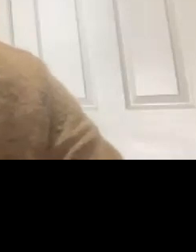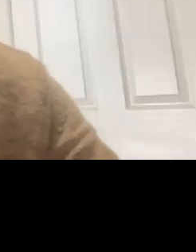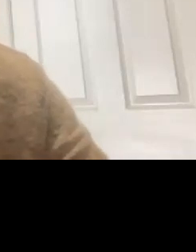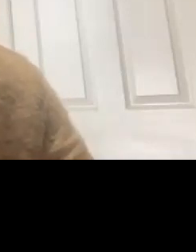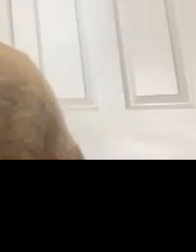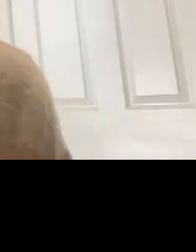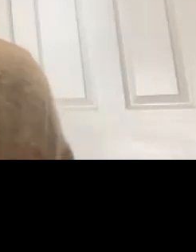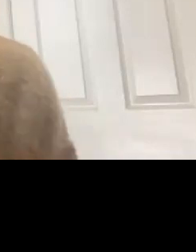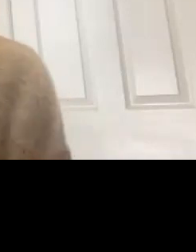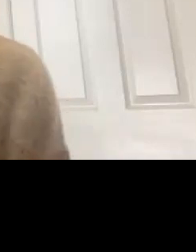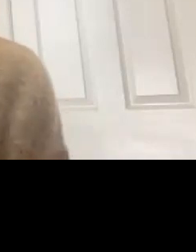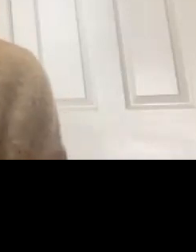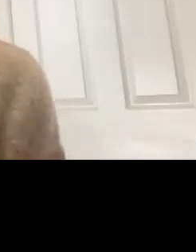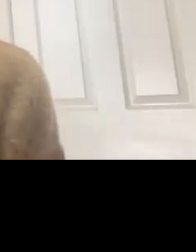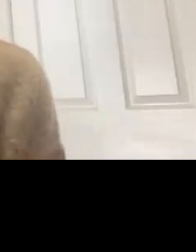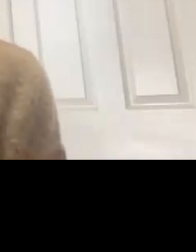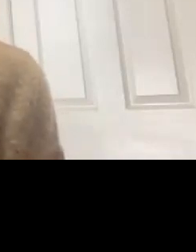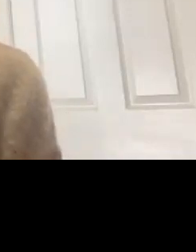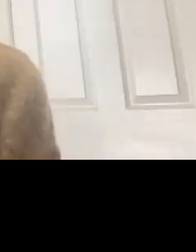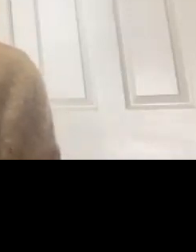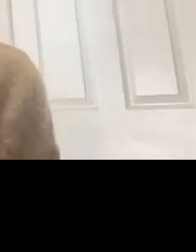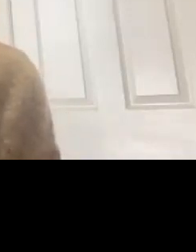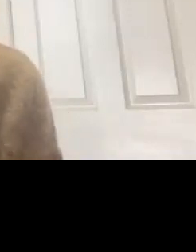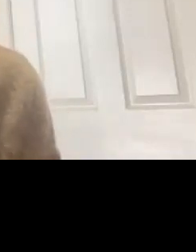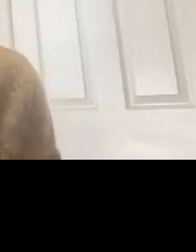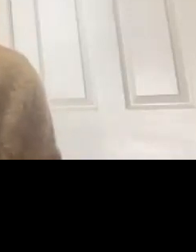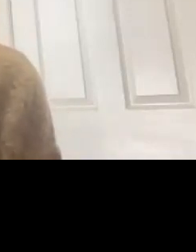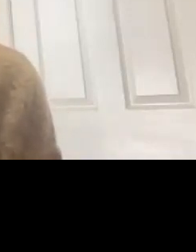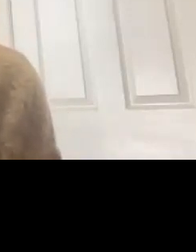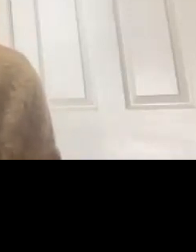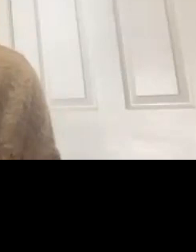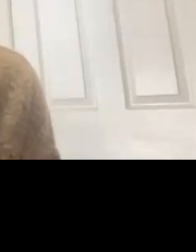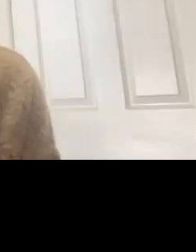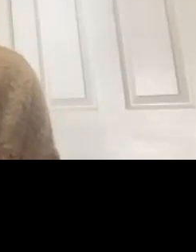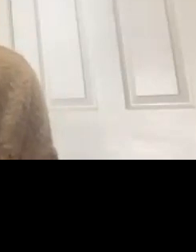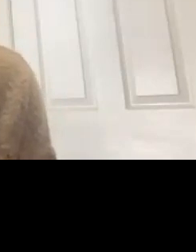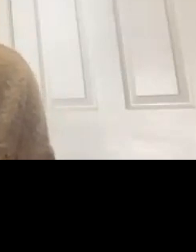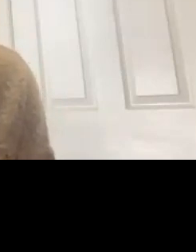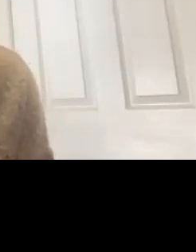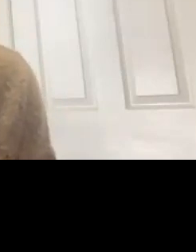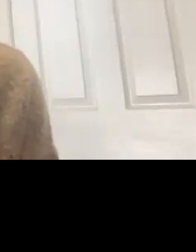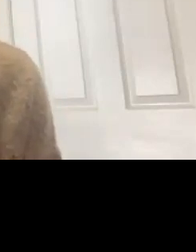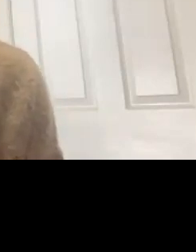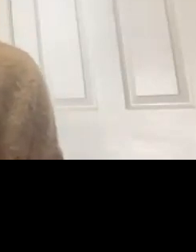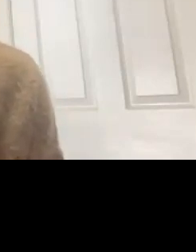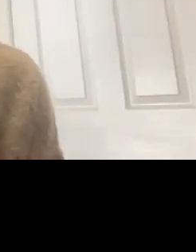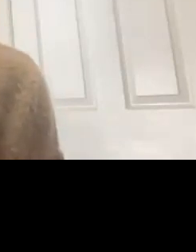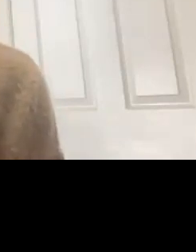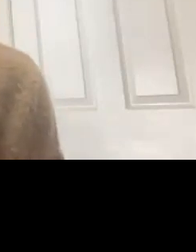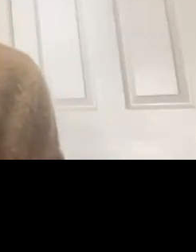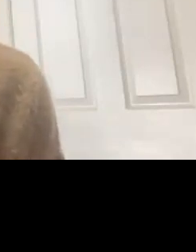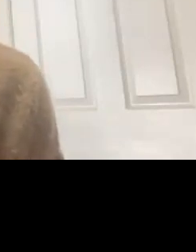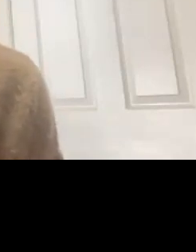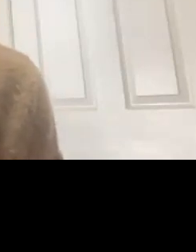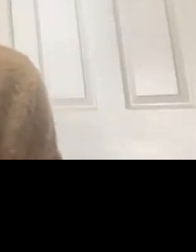good. So does anybody have, I see one question so far in the chat, so I guess I can just jump on here. Someone wants to know, can we eat